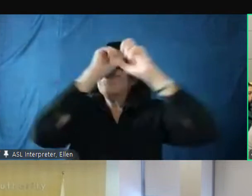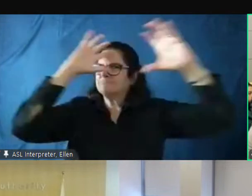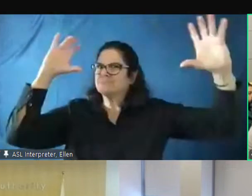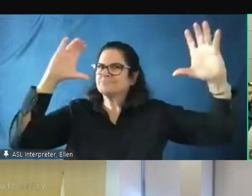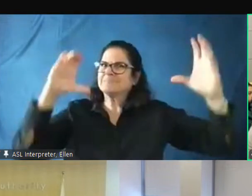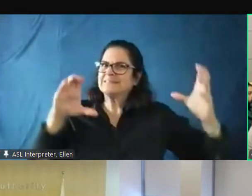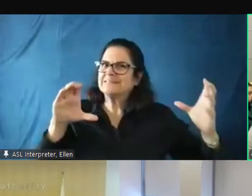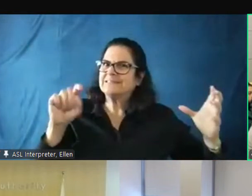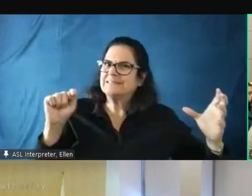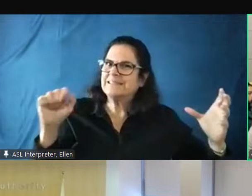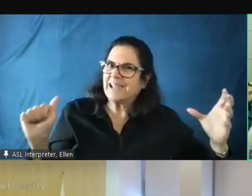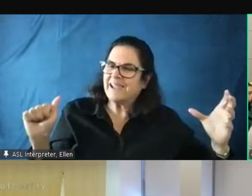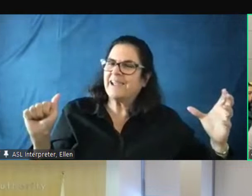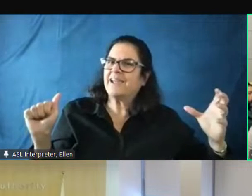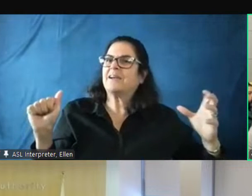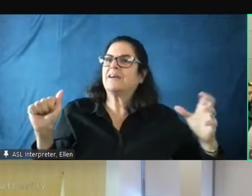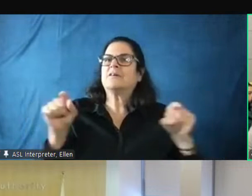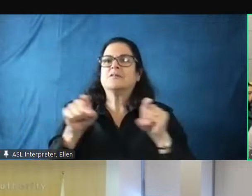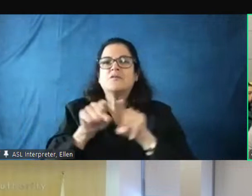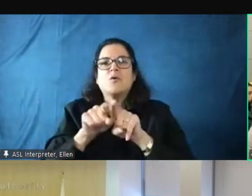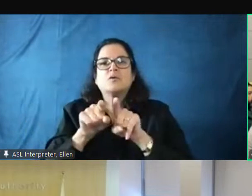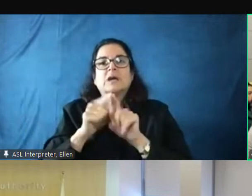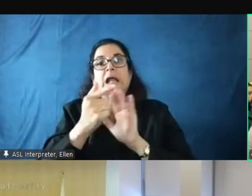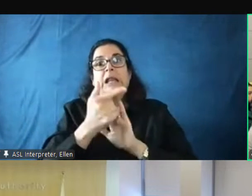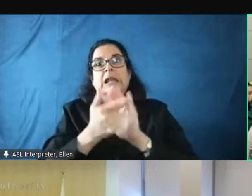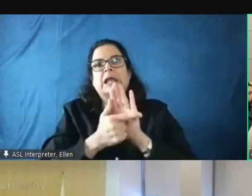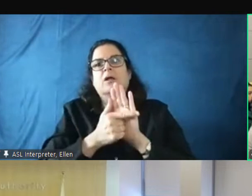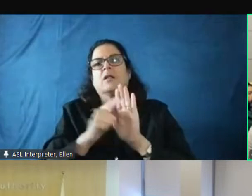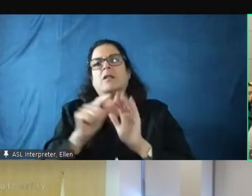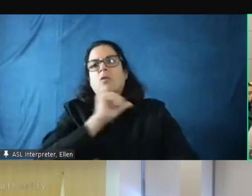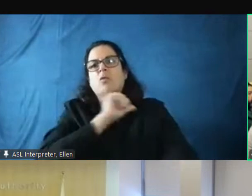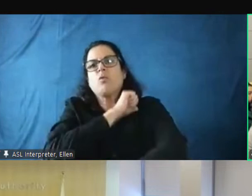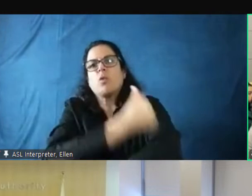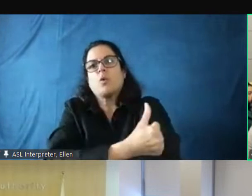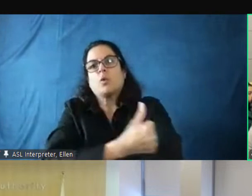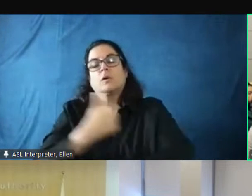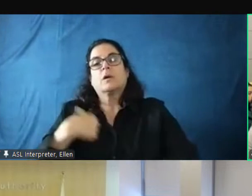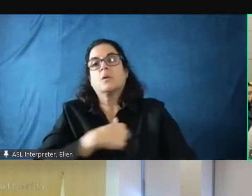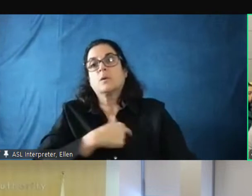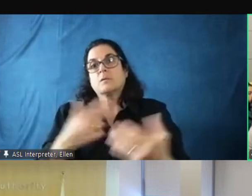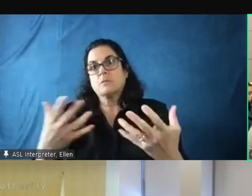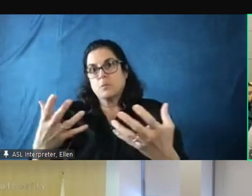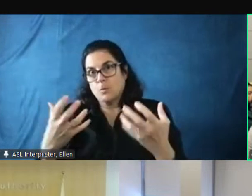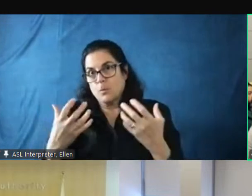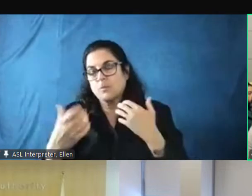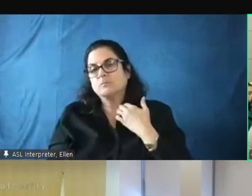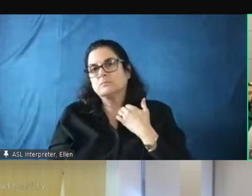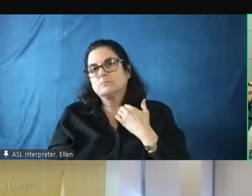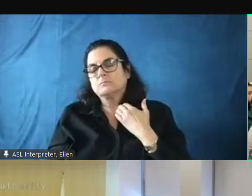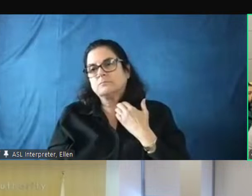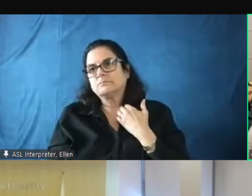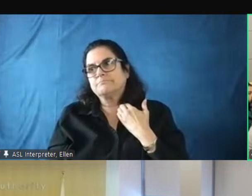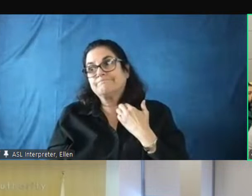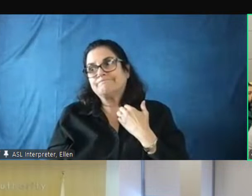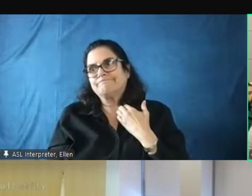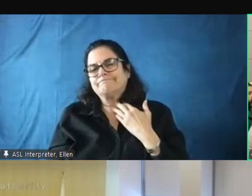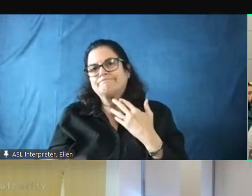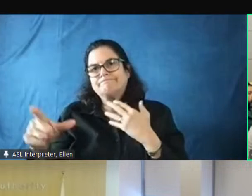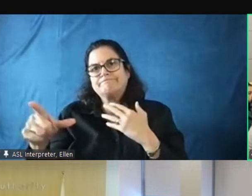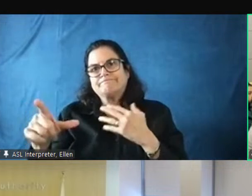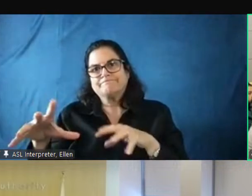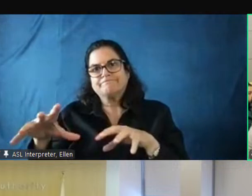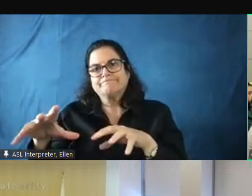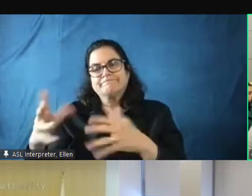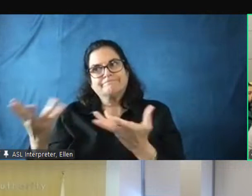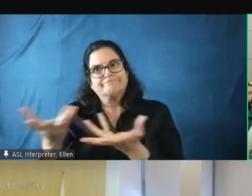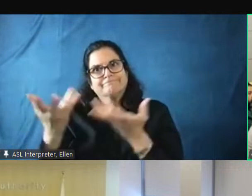obviously the additional legal authority that we want to have that would allow us to take full advantage of that type of an office and